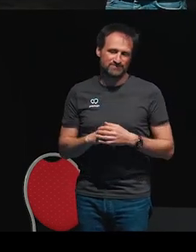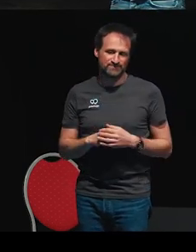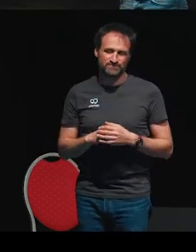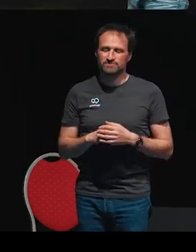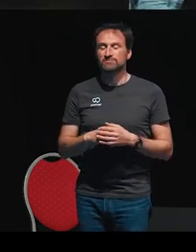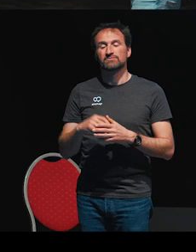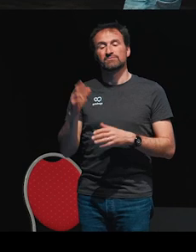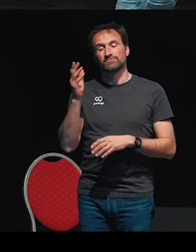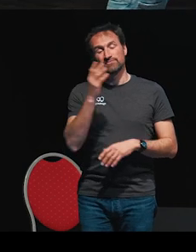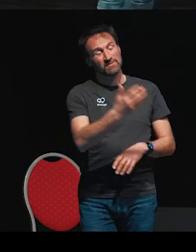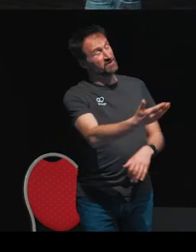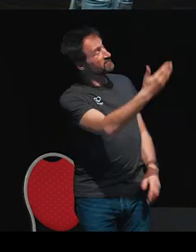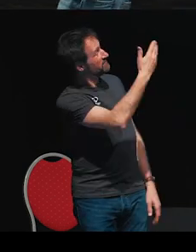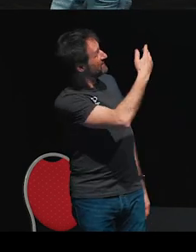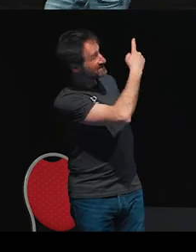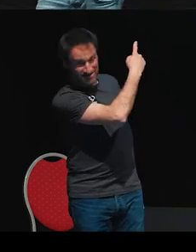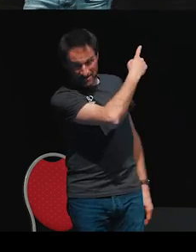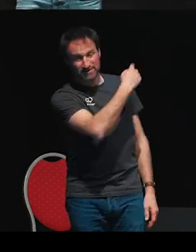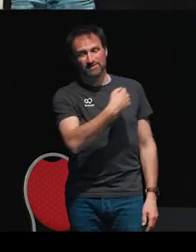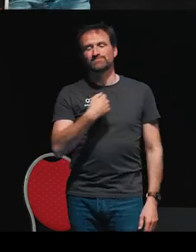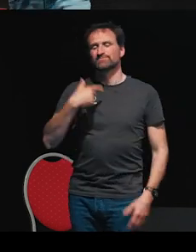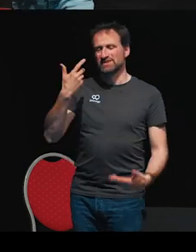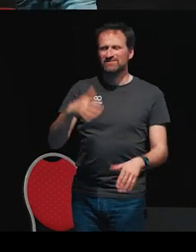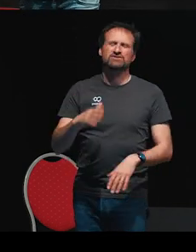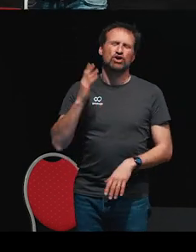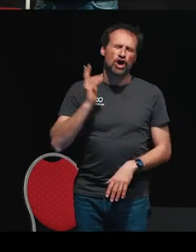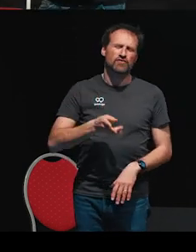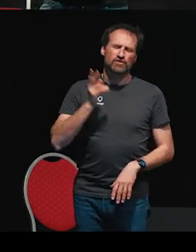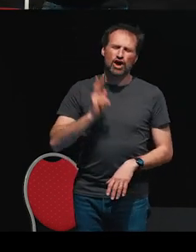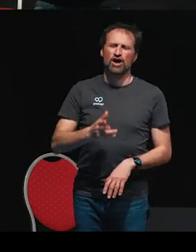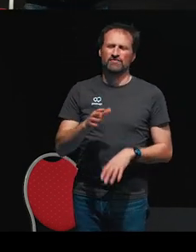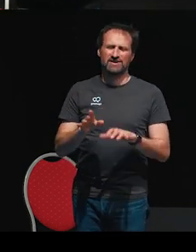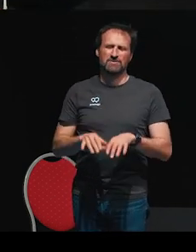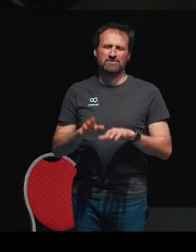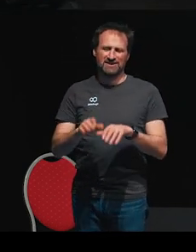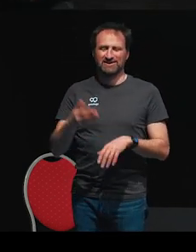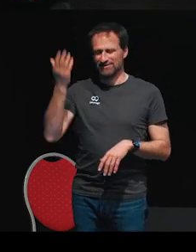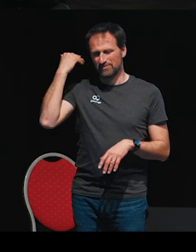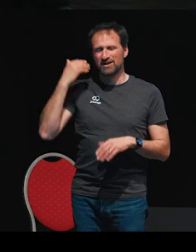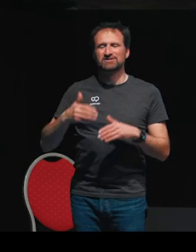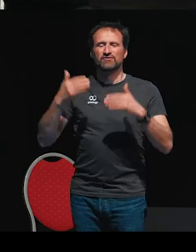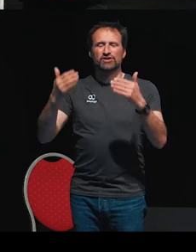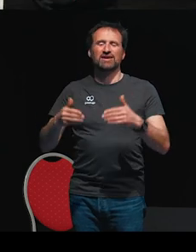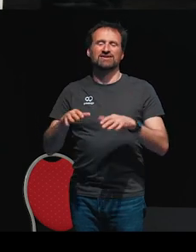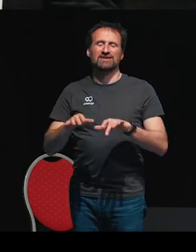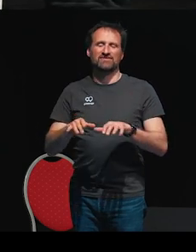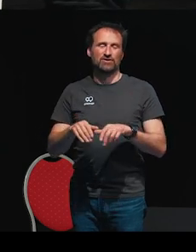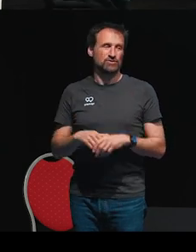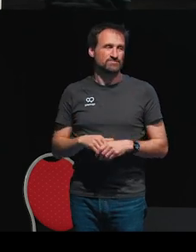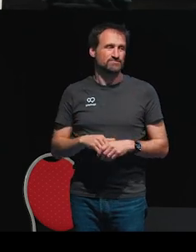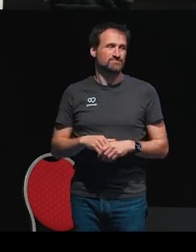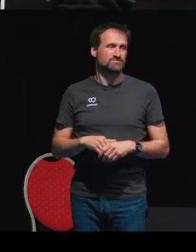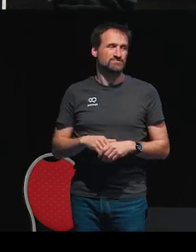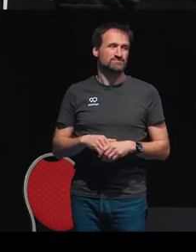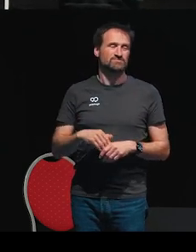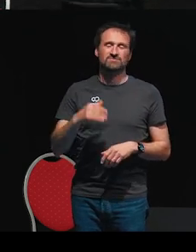On the left side, you see something that I implemented many times in my life when I started with front-end development. Every